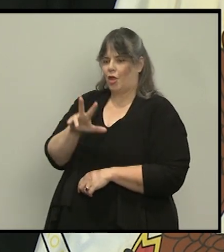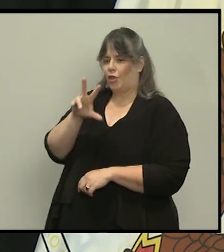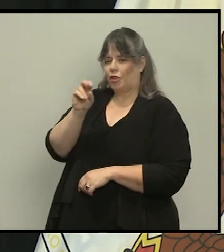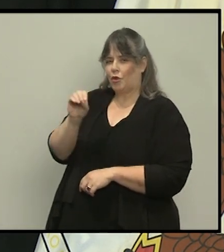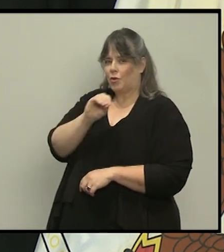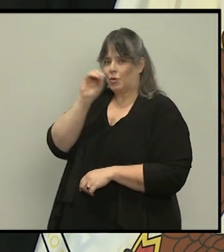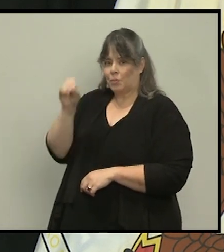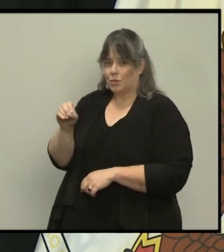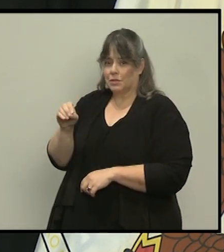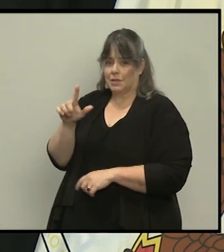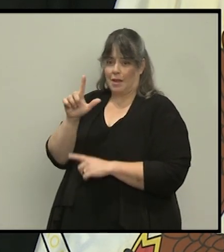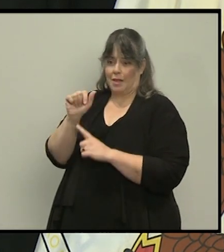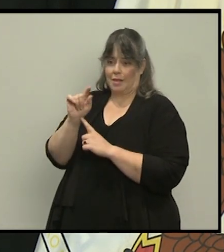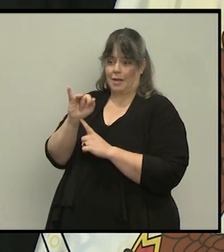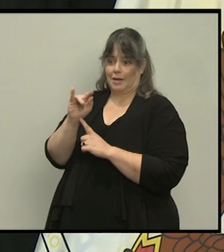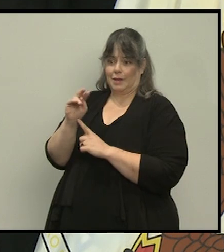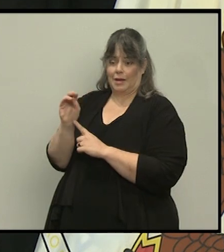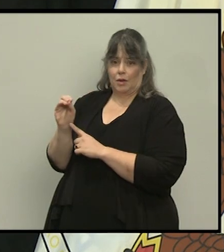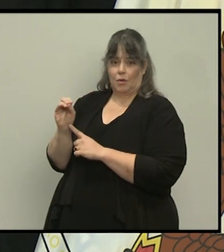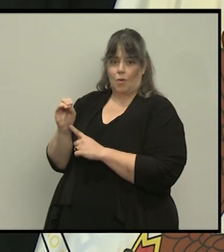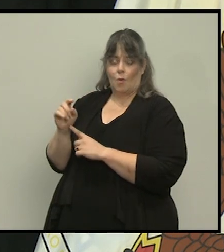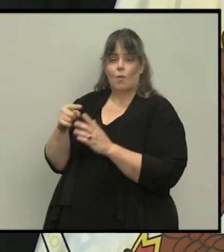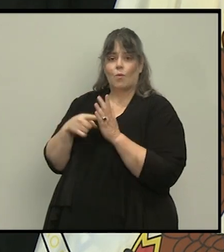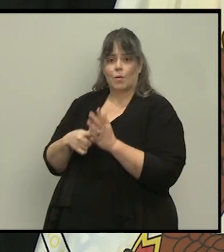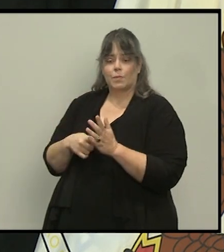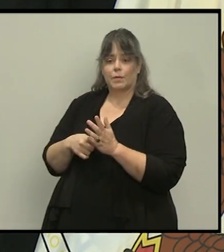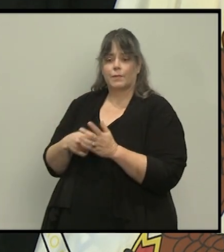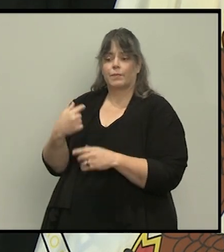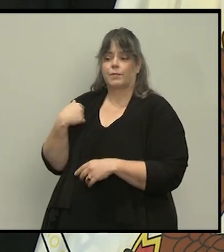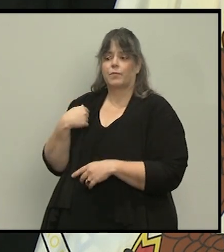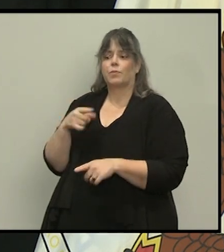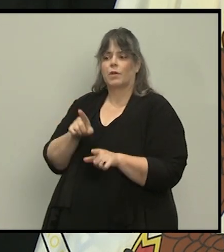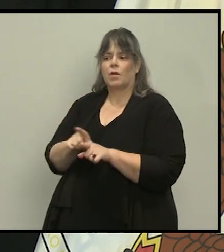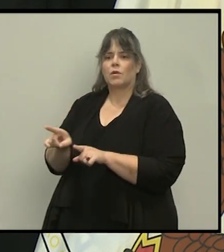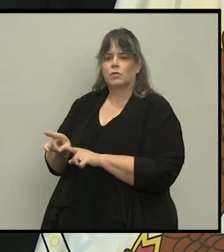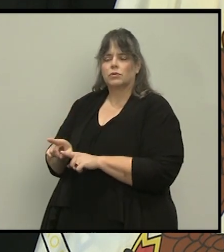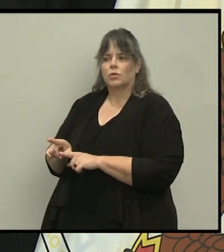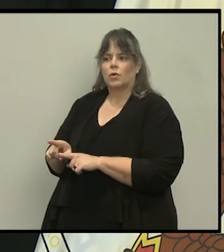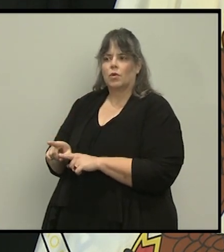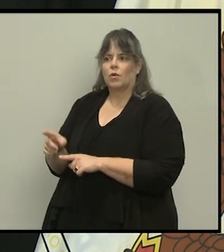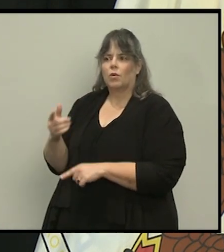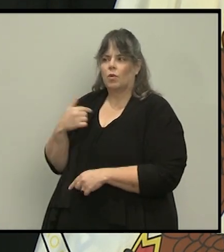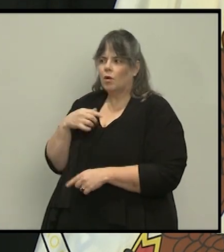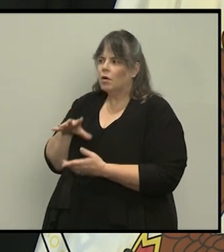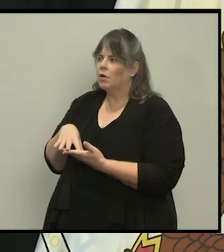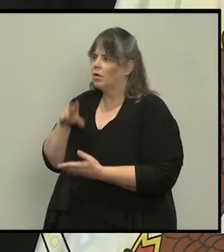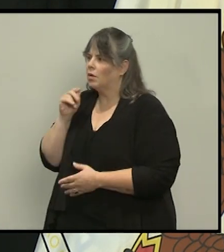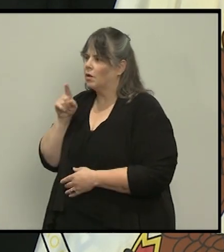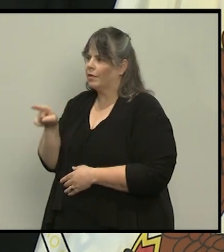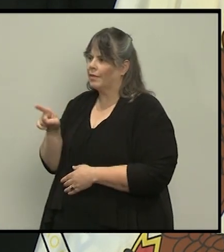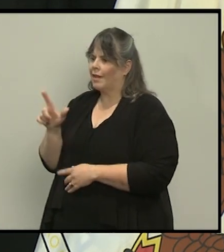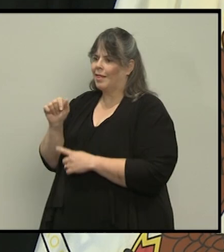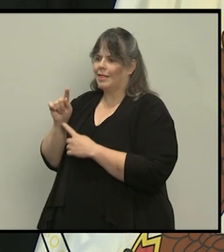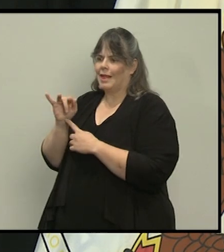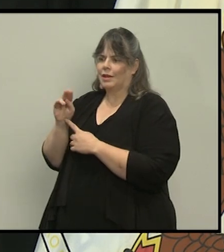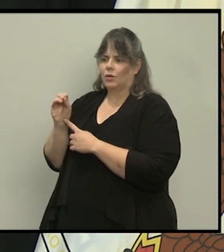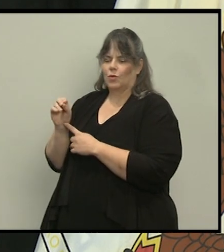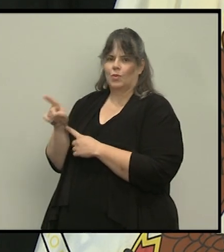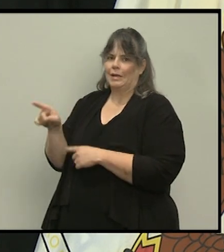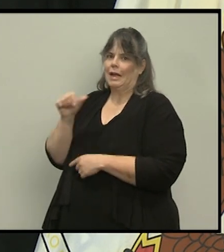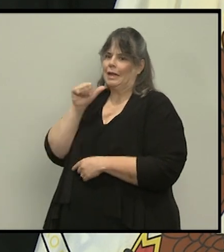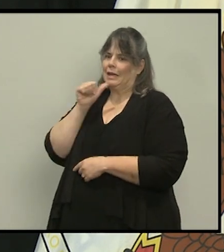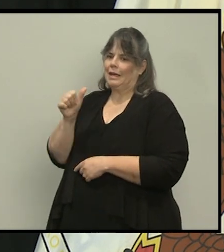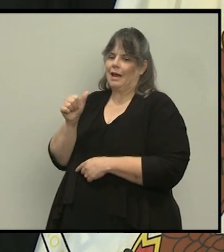Latino representation. We have also learned that some members of the Latino community are reluctant to work